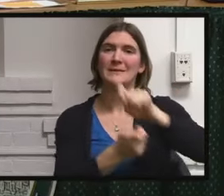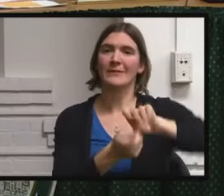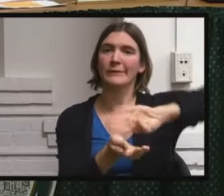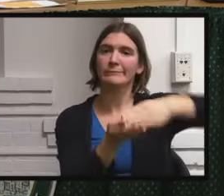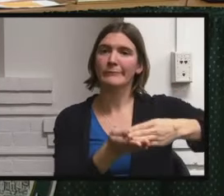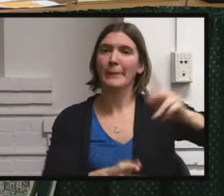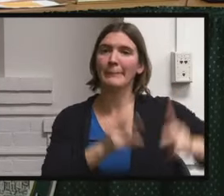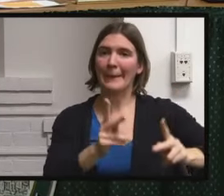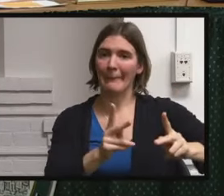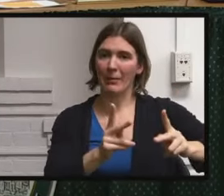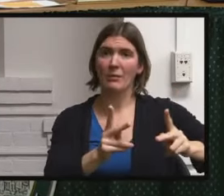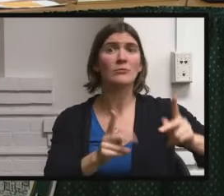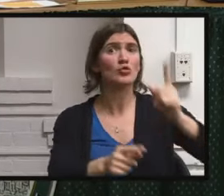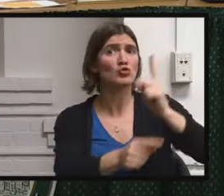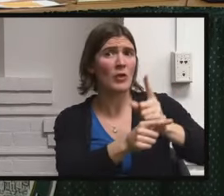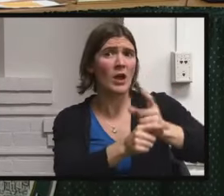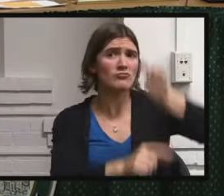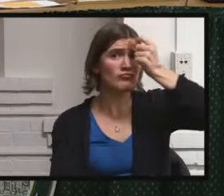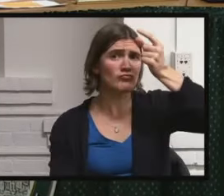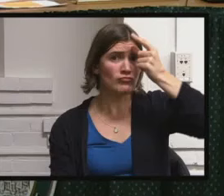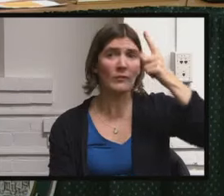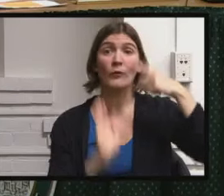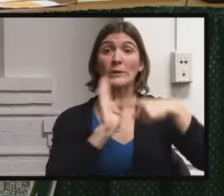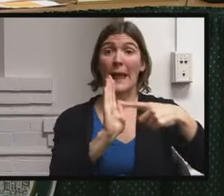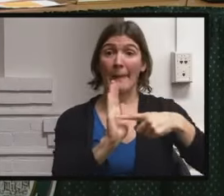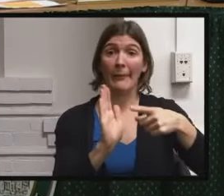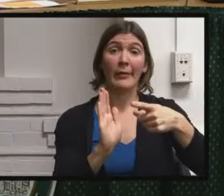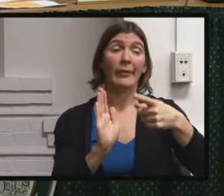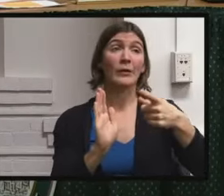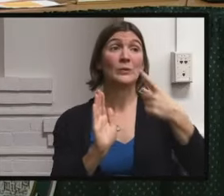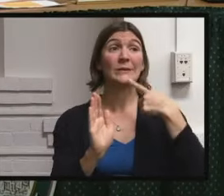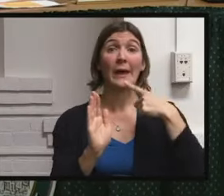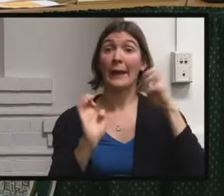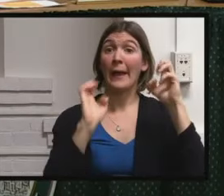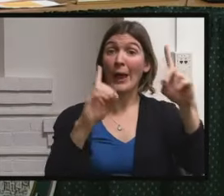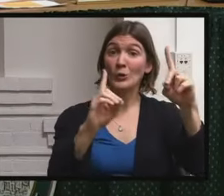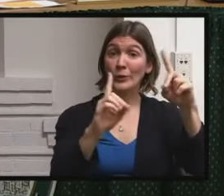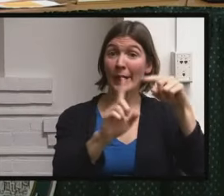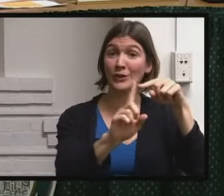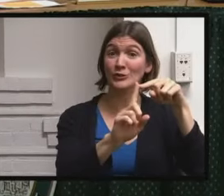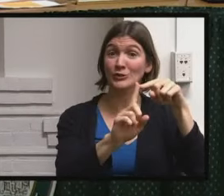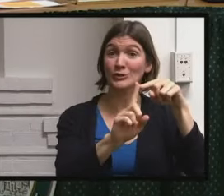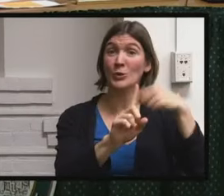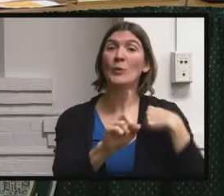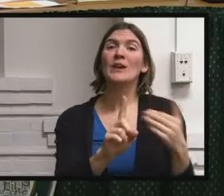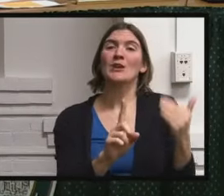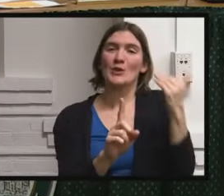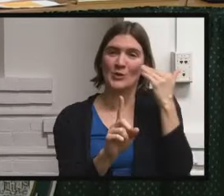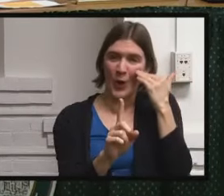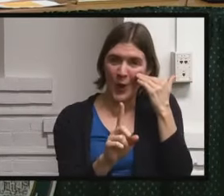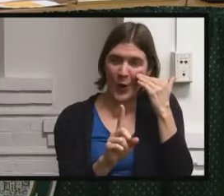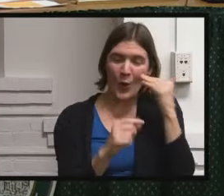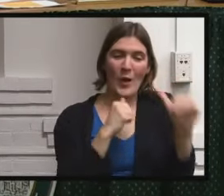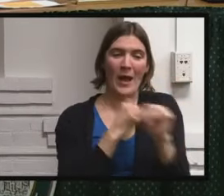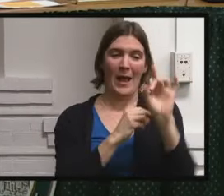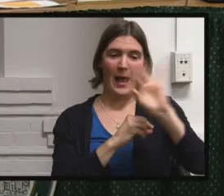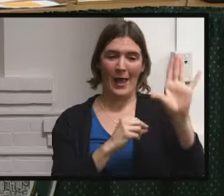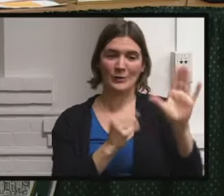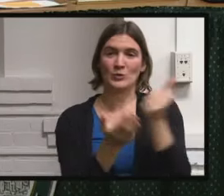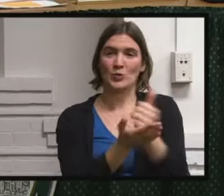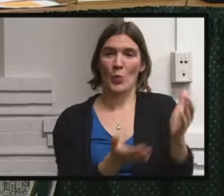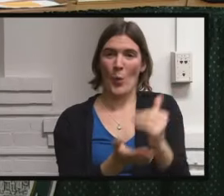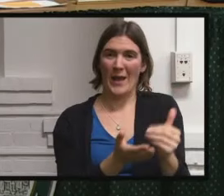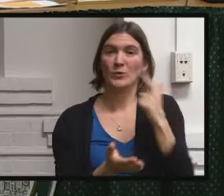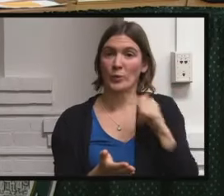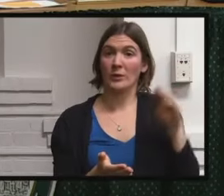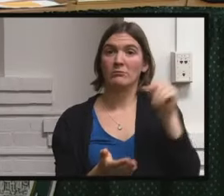is provided. That's absolutely true. So for instance, the example that you mentioned about the education, we know that it's true about the hazardous waste. There's certain other things like